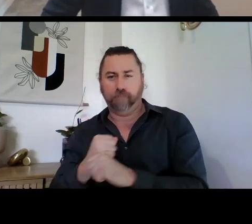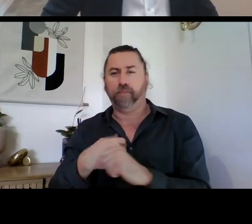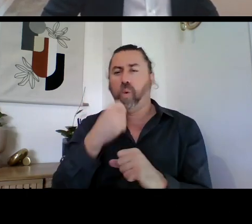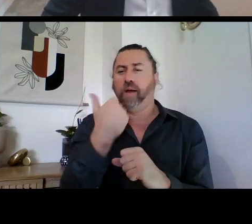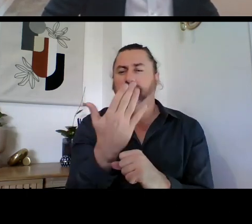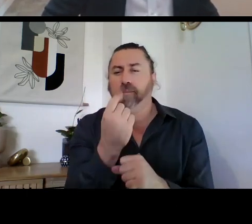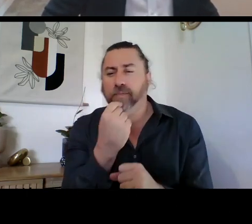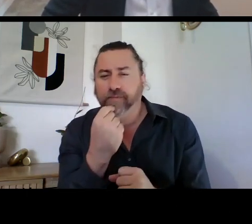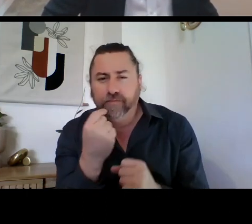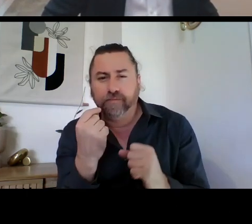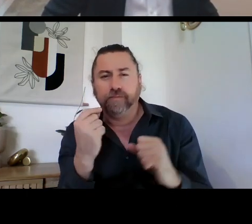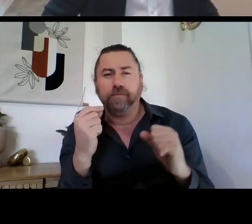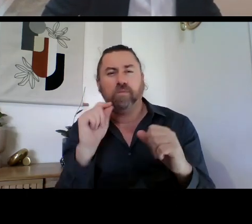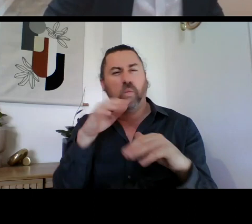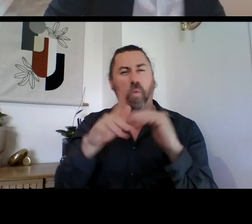information collected.